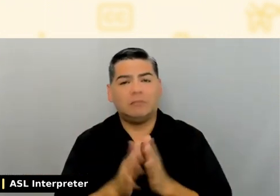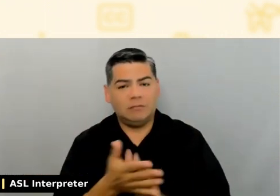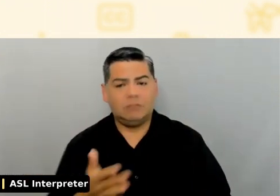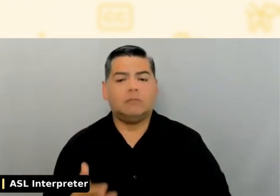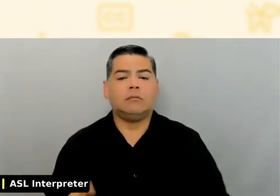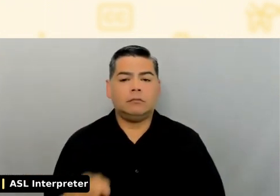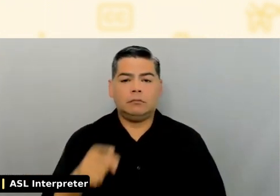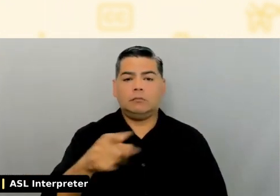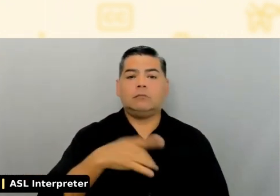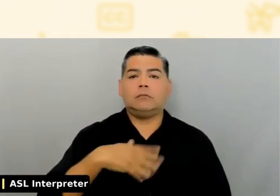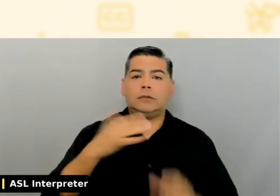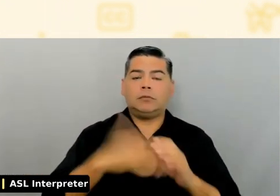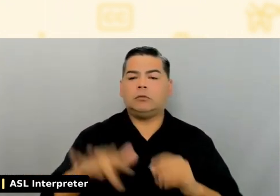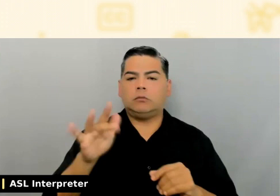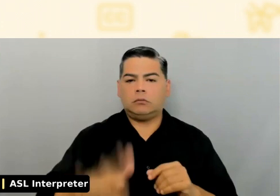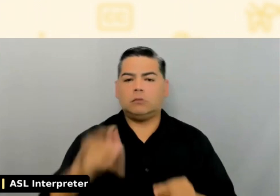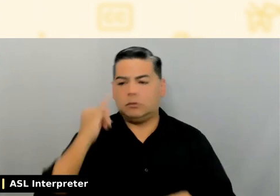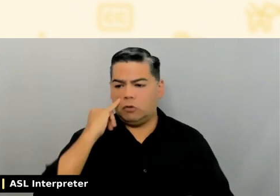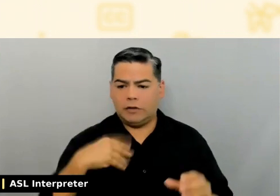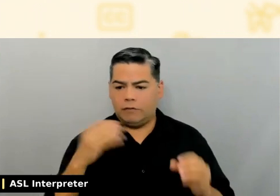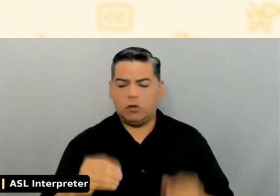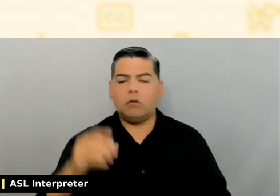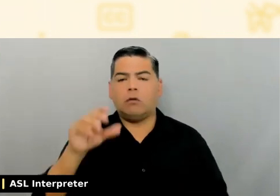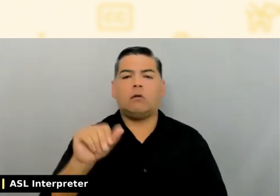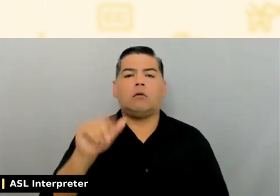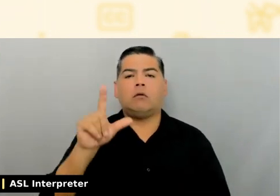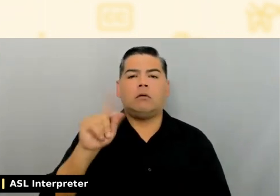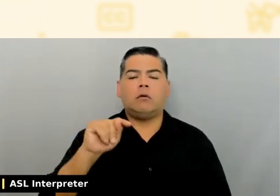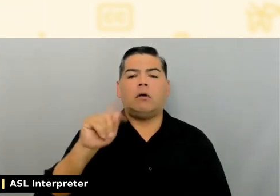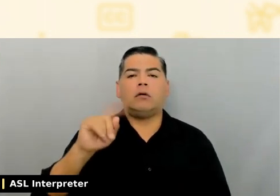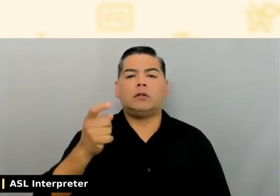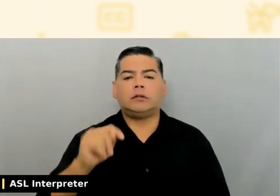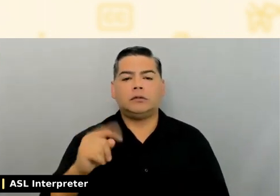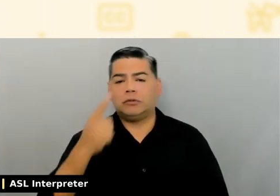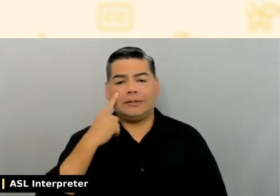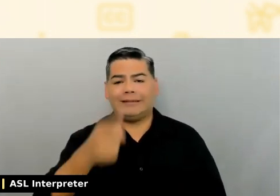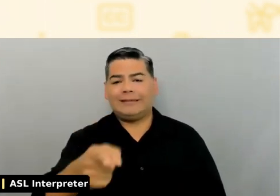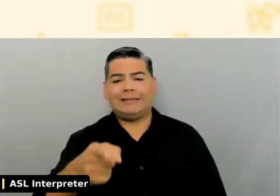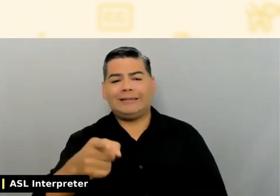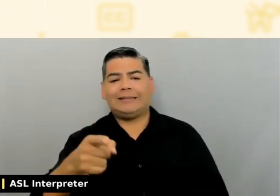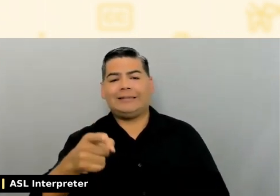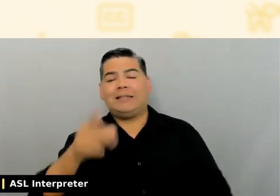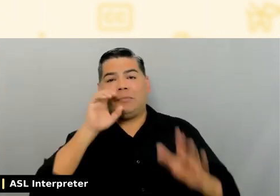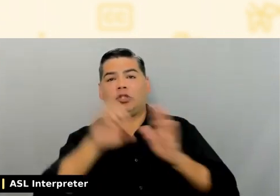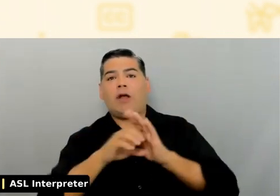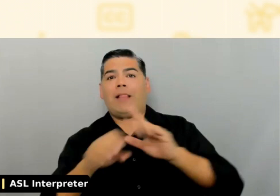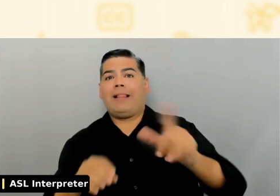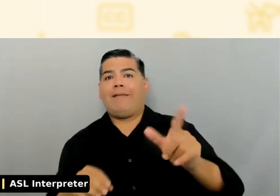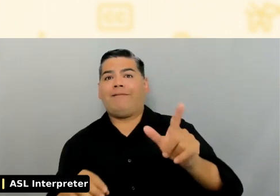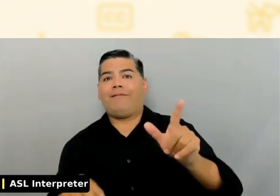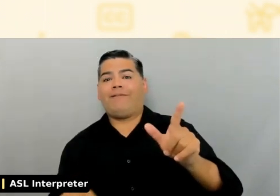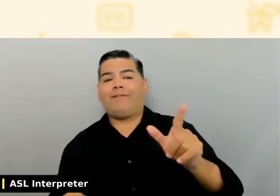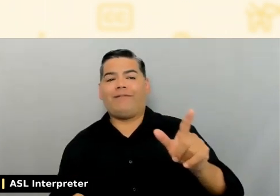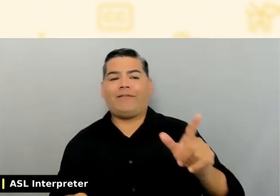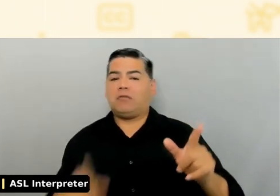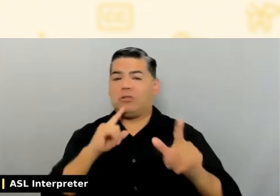email, especially if it doesn't have an alt text, you're just gonna see this image on the left, which is essentially a blank